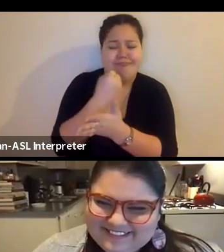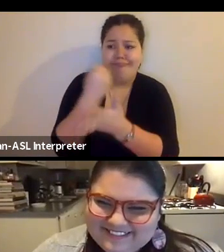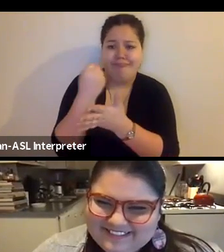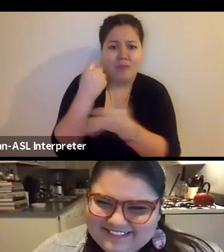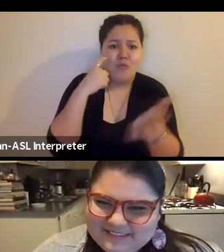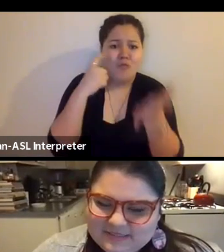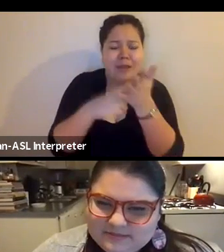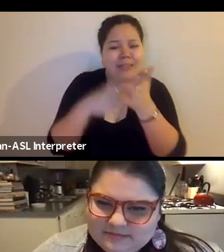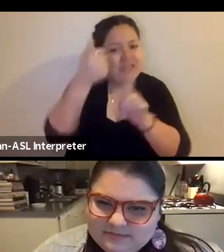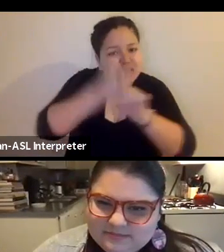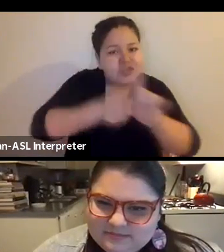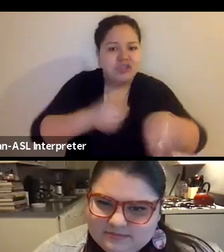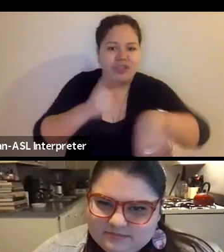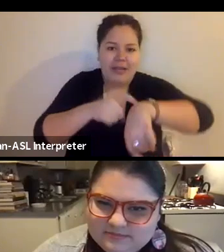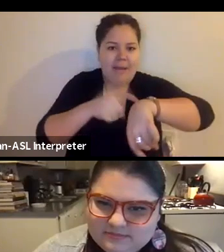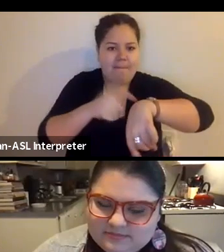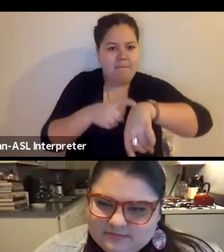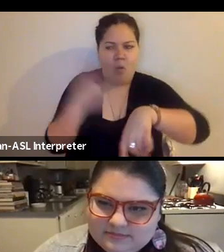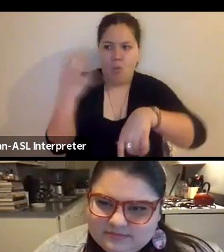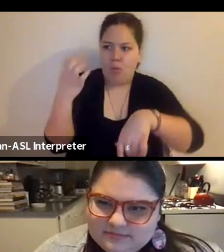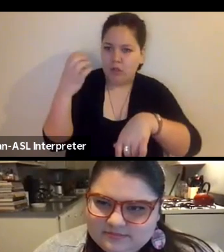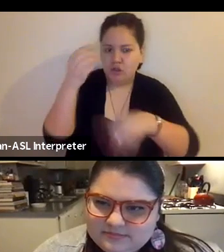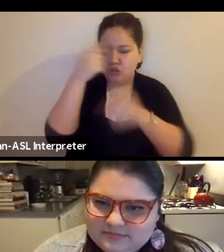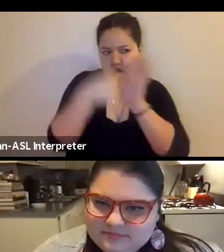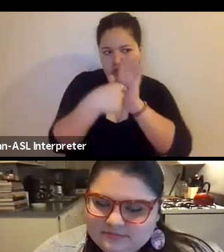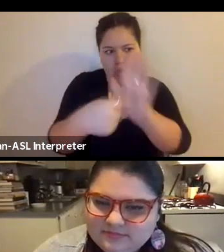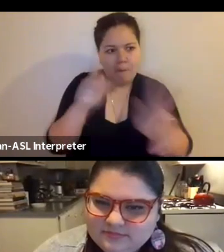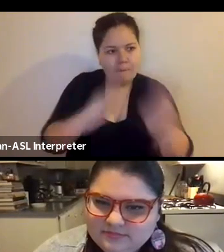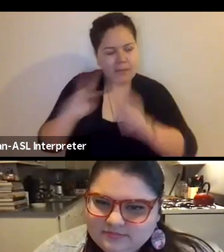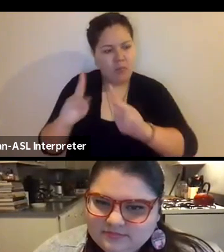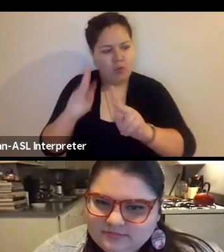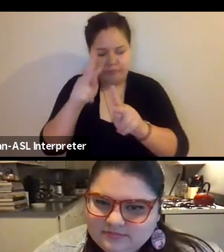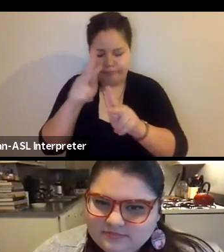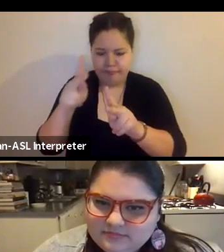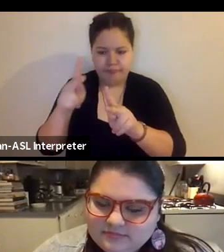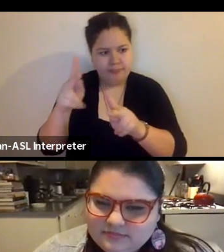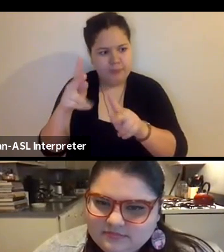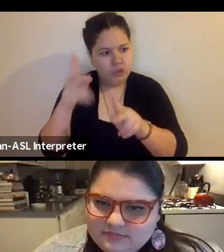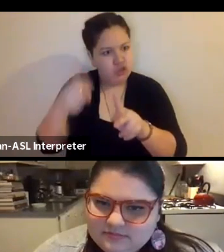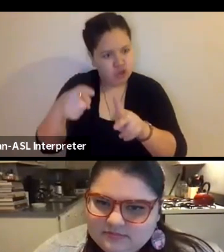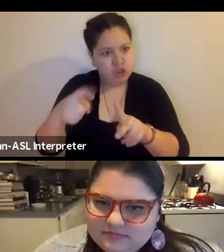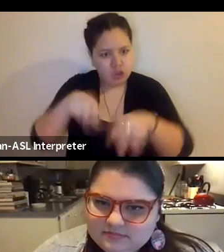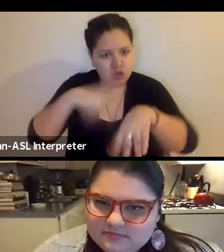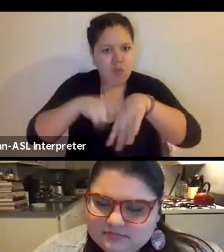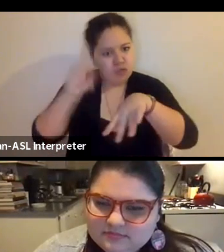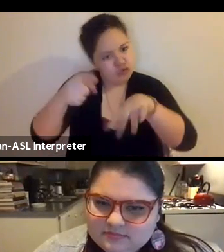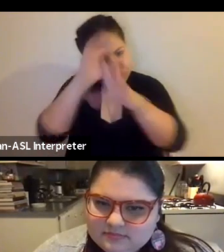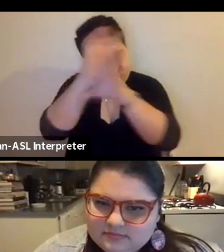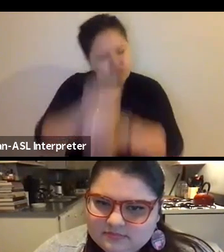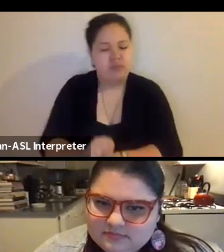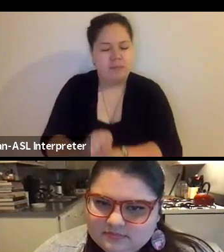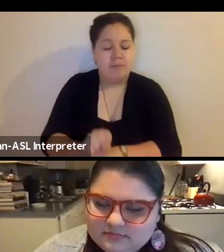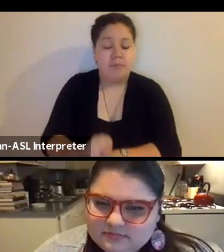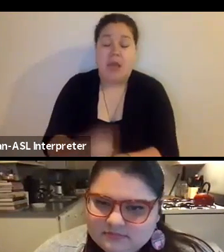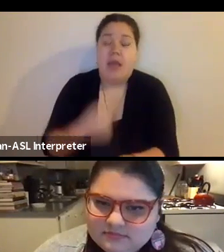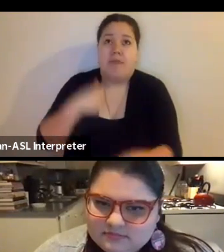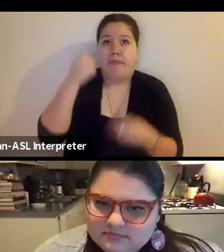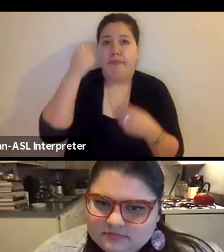let it become part of the fabric of who we are. Like, I think about in my